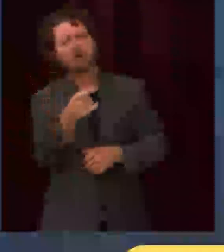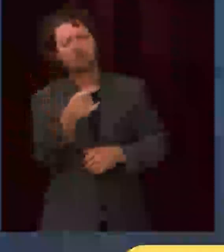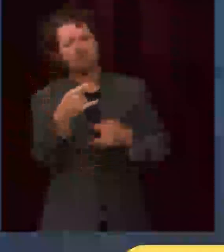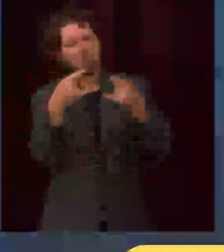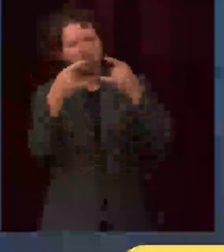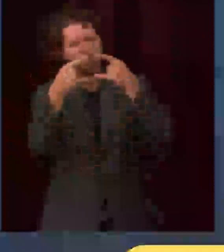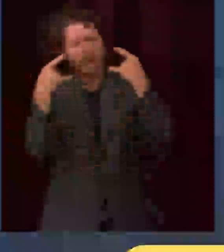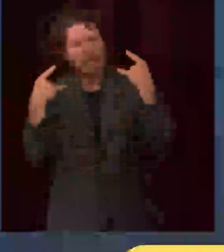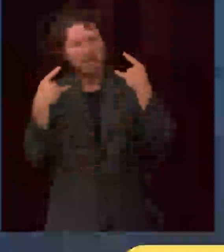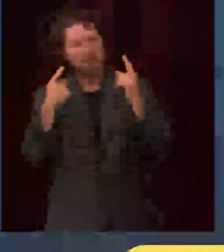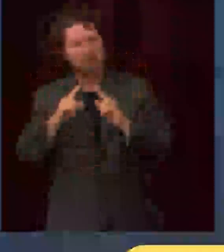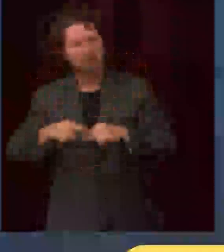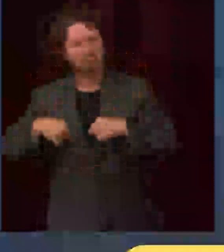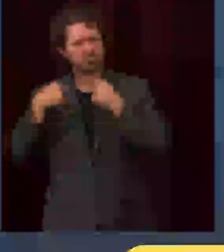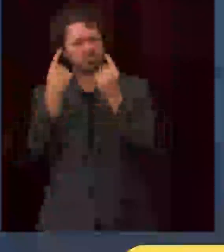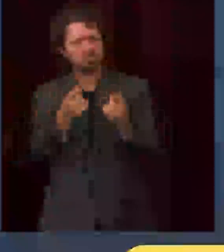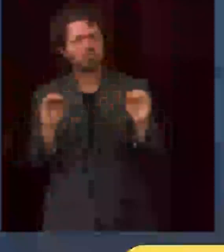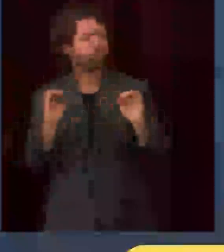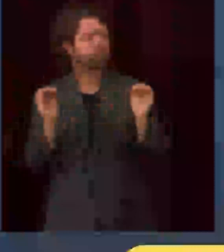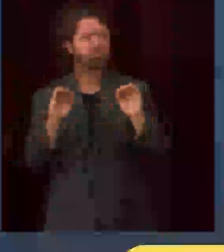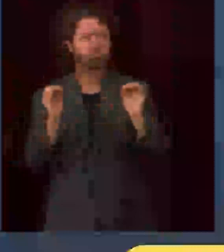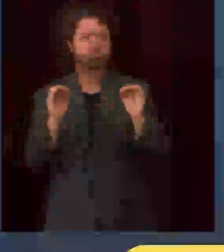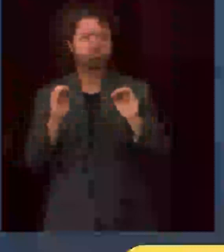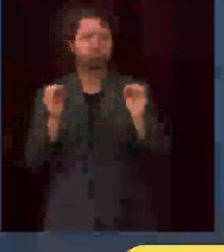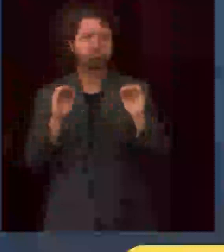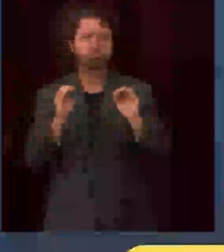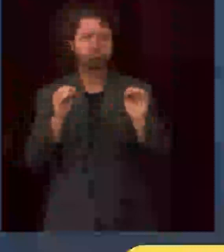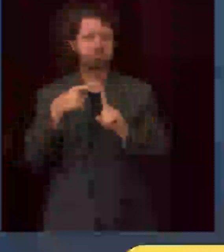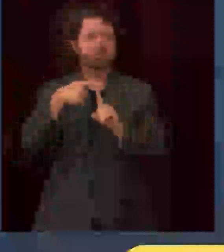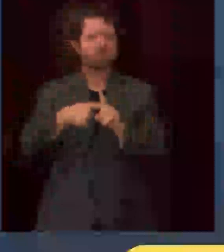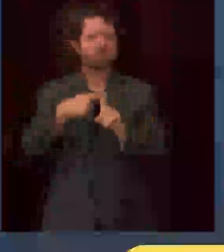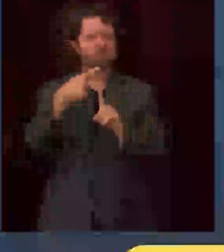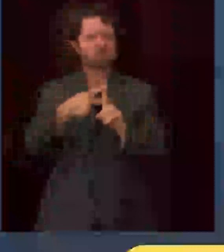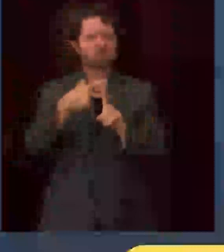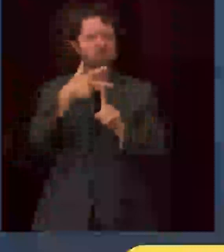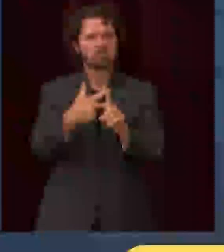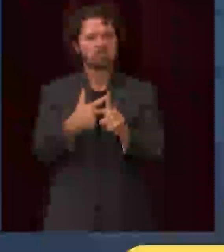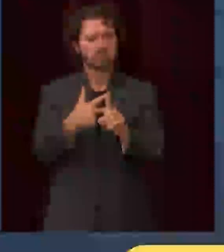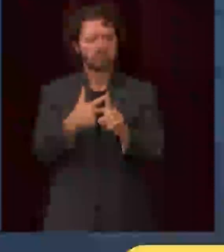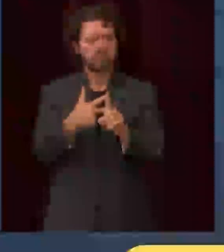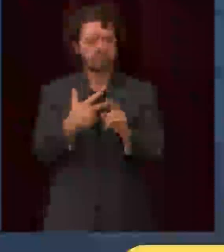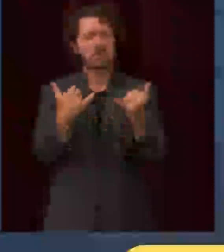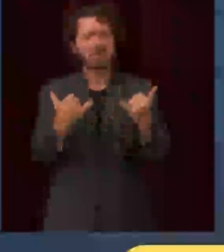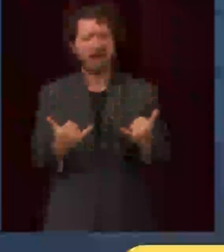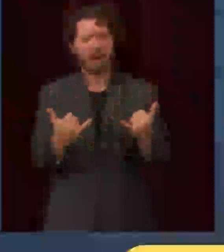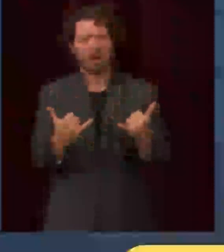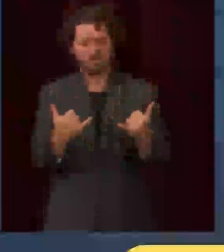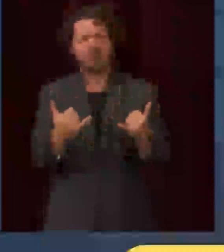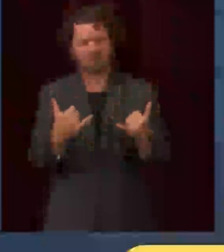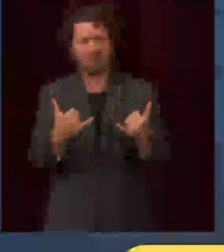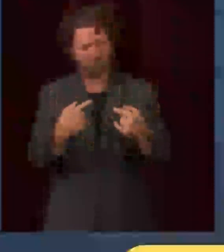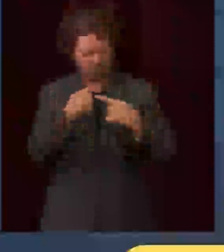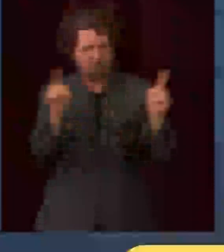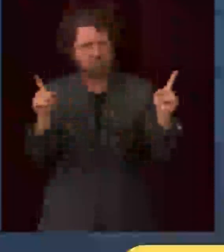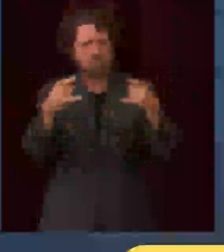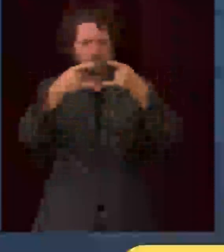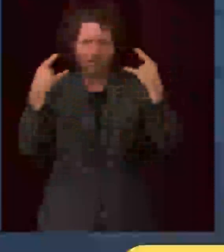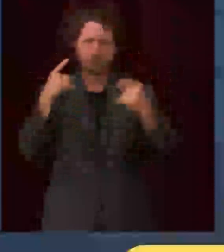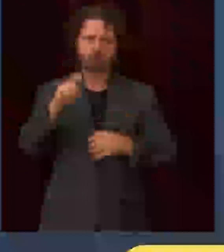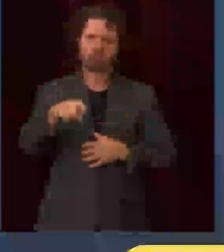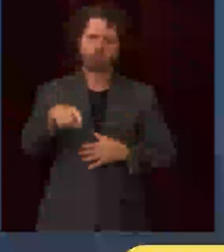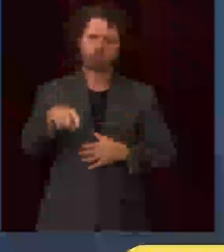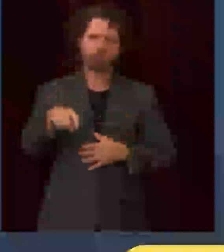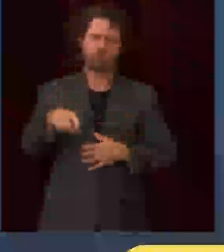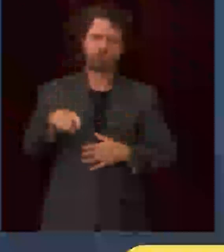months without them. And unlike what's happened in King and Thurston County, where they've announced these directives, there hasn't been any